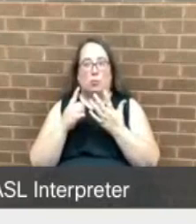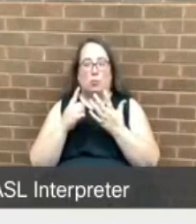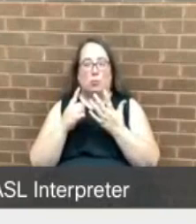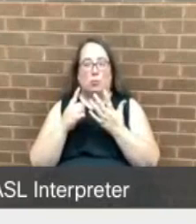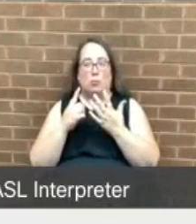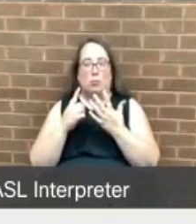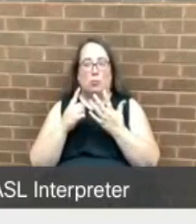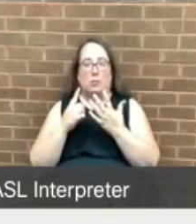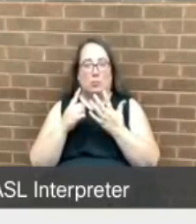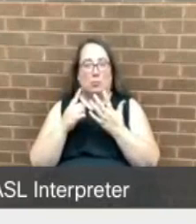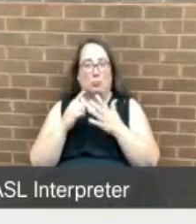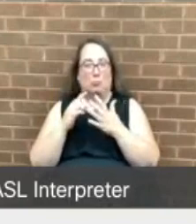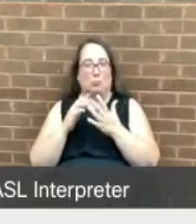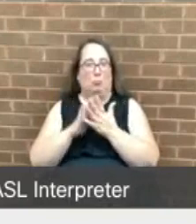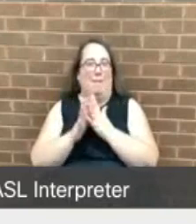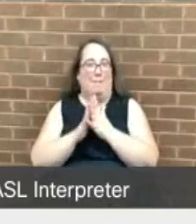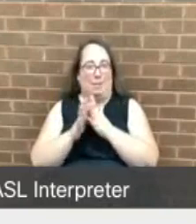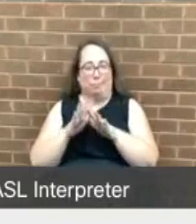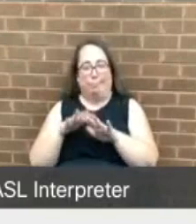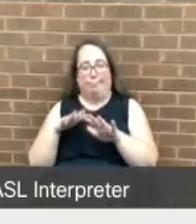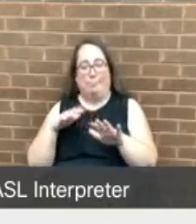is I-70.